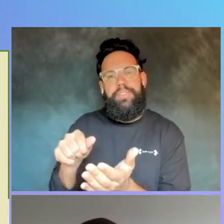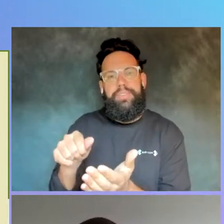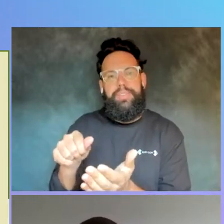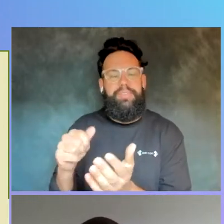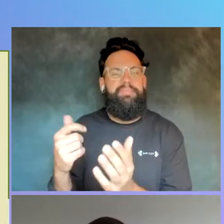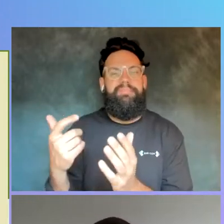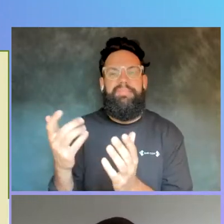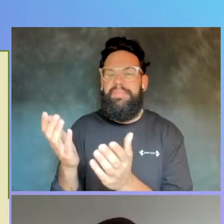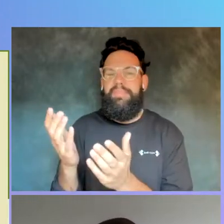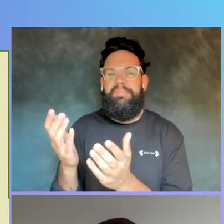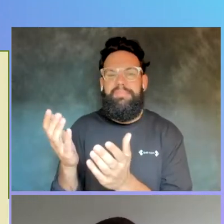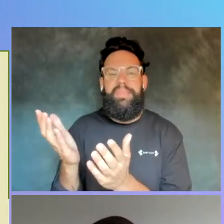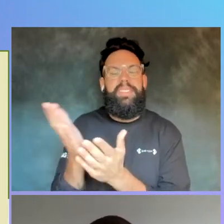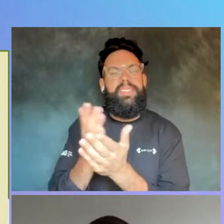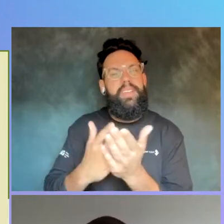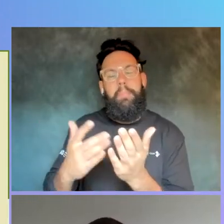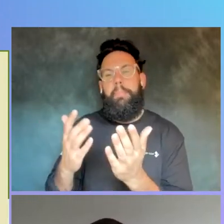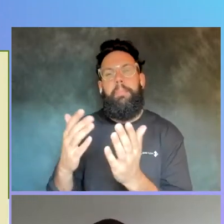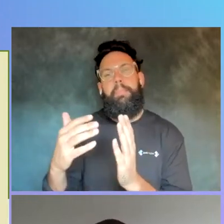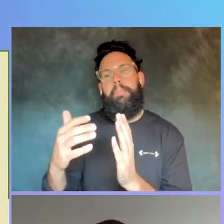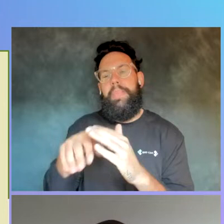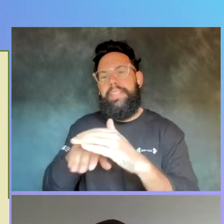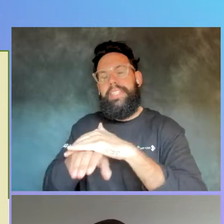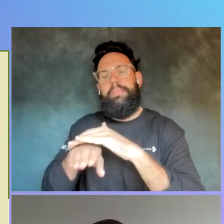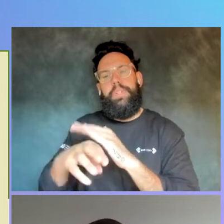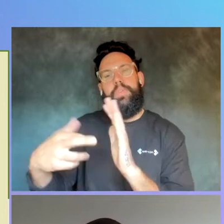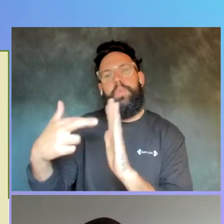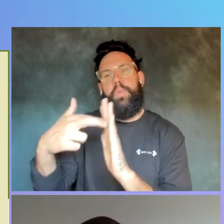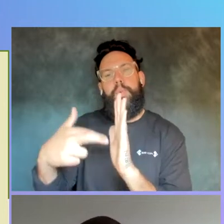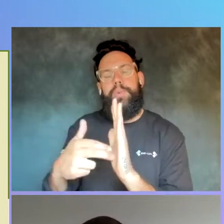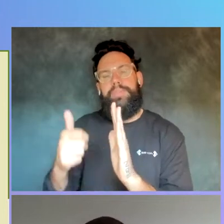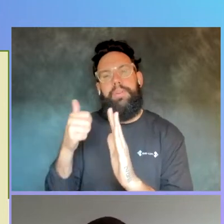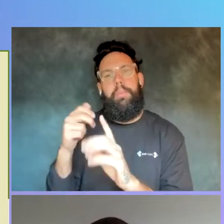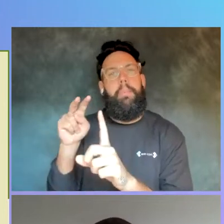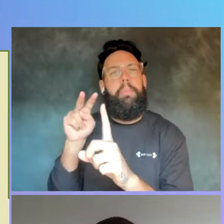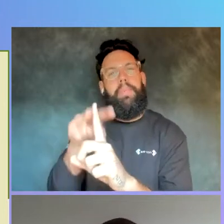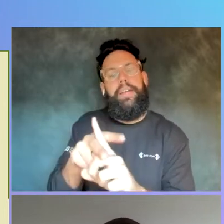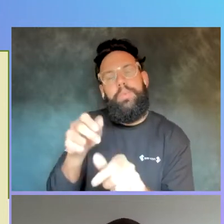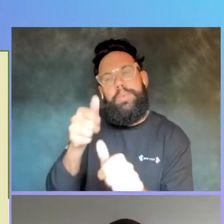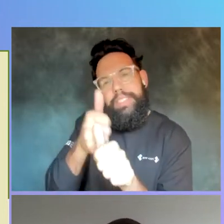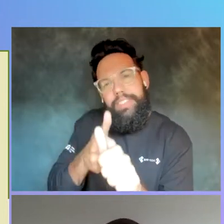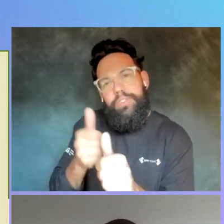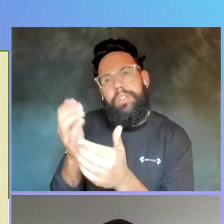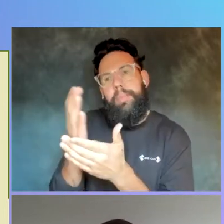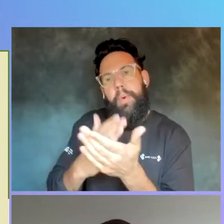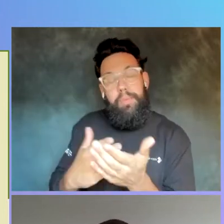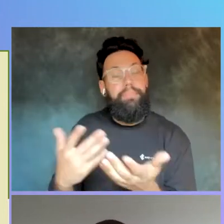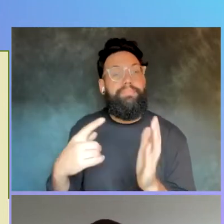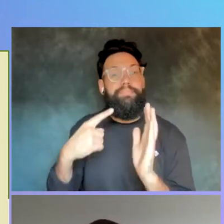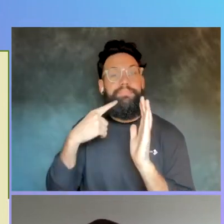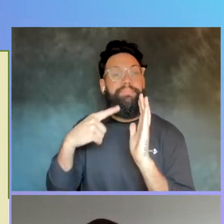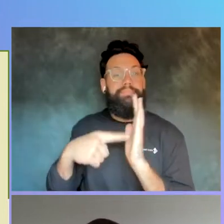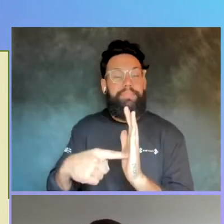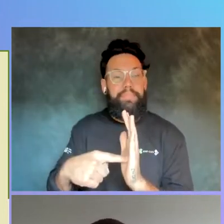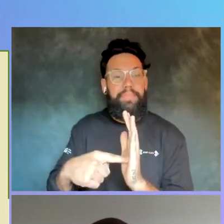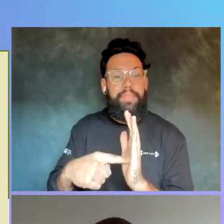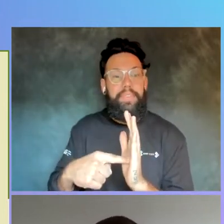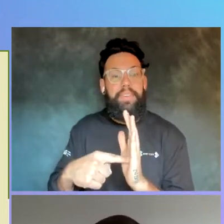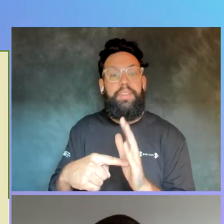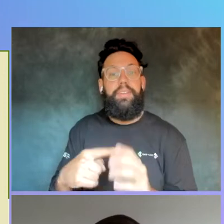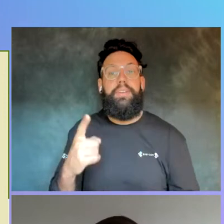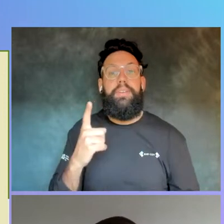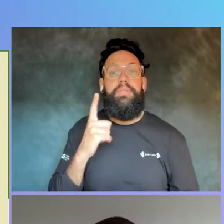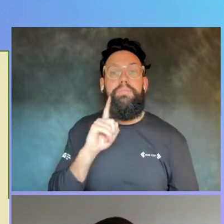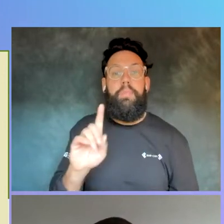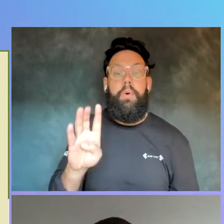rules that are not relevant for the individual components. For example, when you render a button, it will alert you that it doesn't have an H1